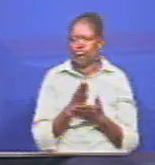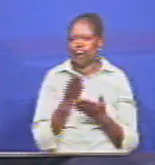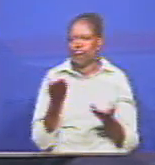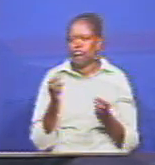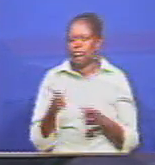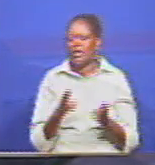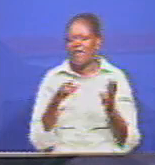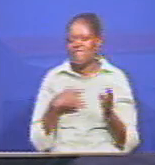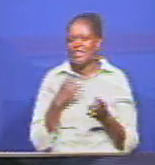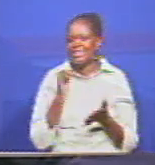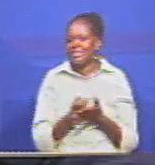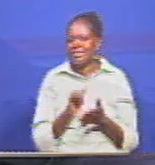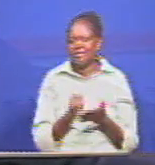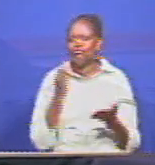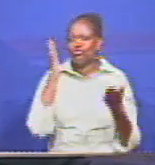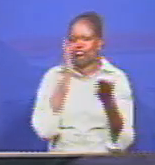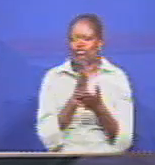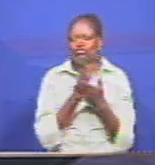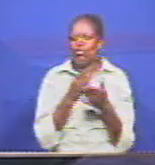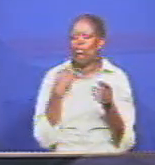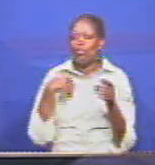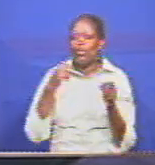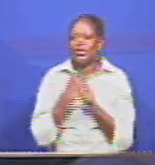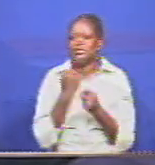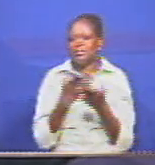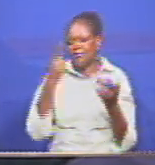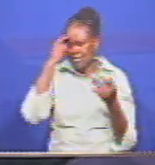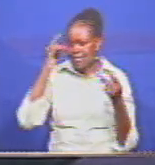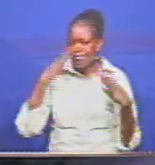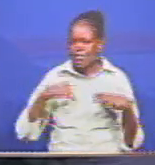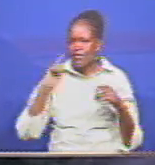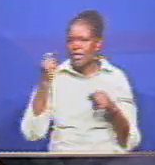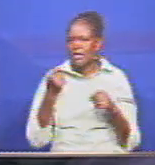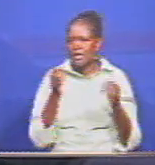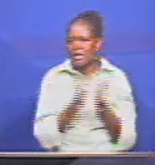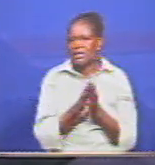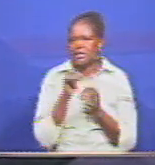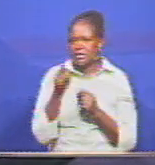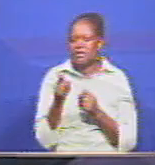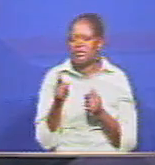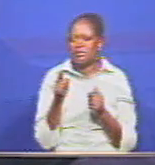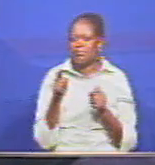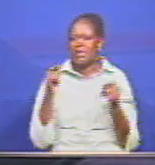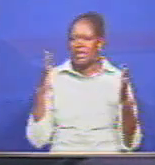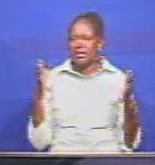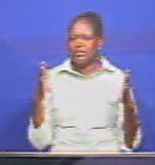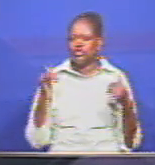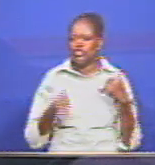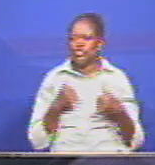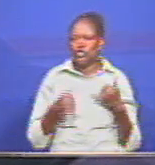I feel that at least we are doing something for the people of Kenya. And this is my great